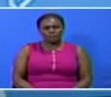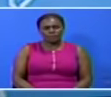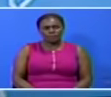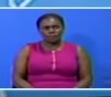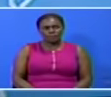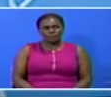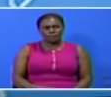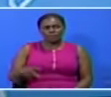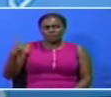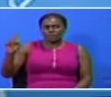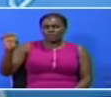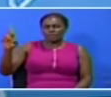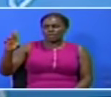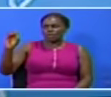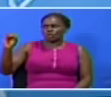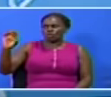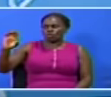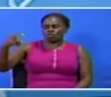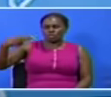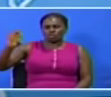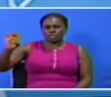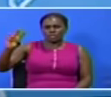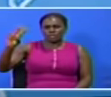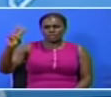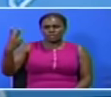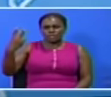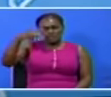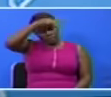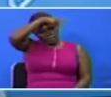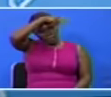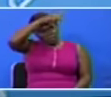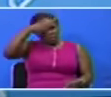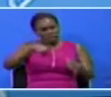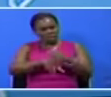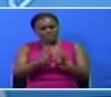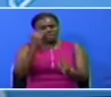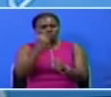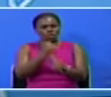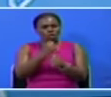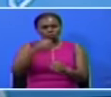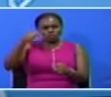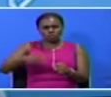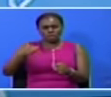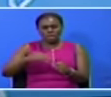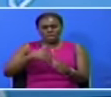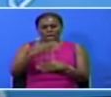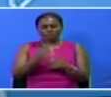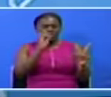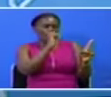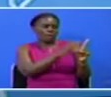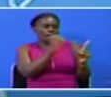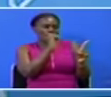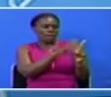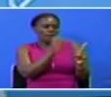Right, Kerocha Breweries Foundation Academy has seen its second batch of graduates re-enter the world of employment today after a mentorship program